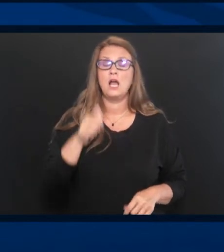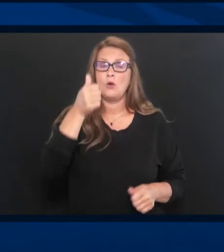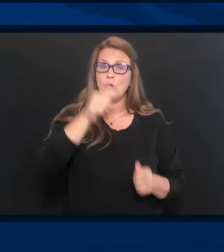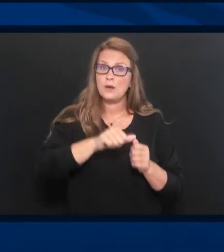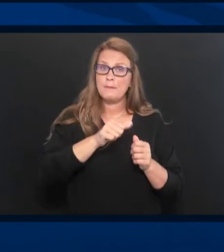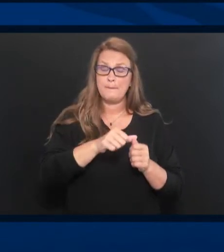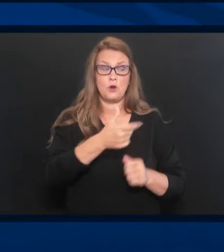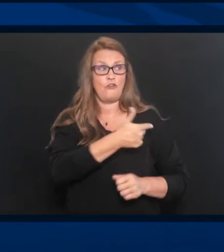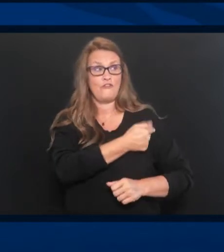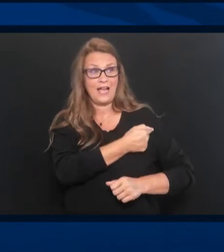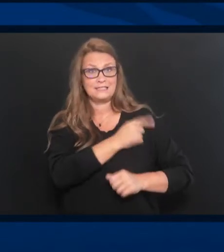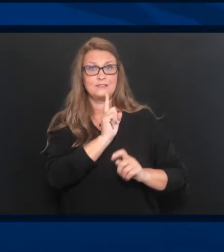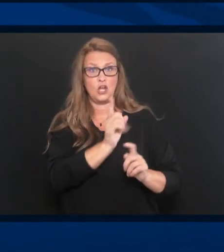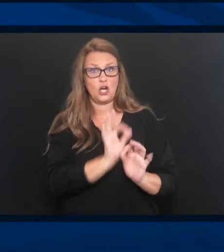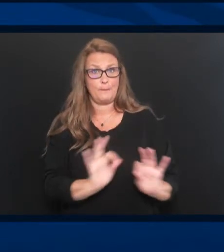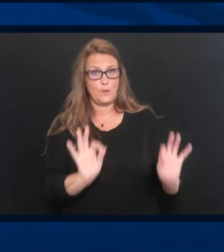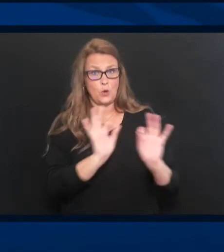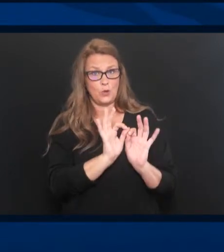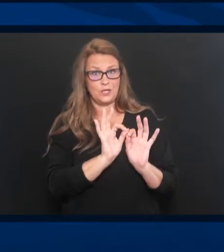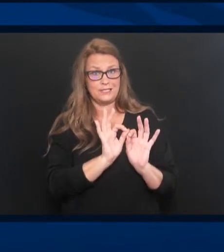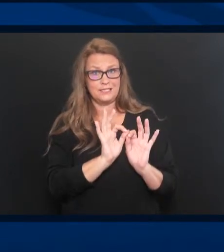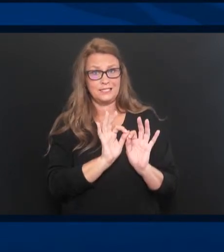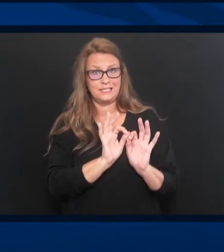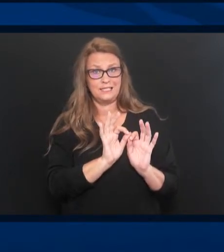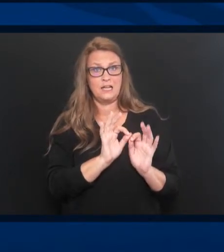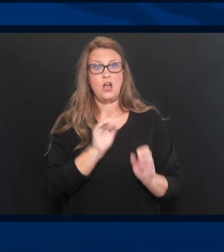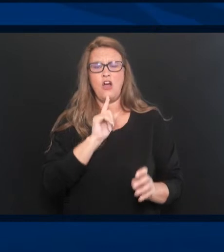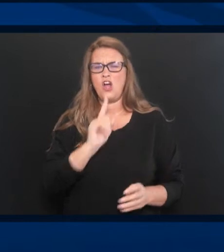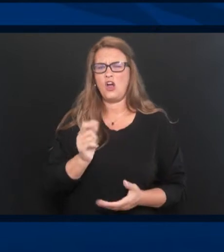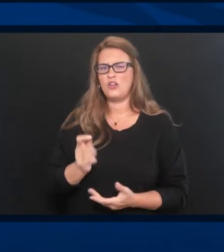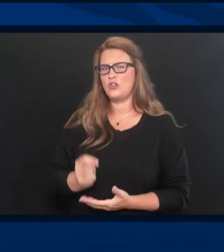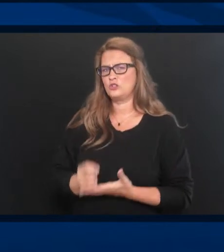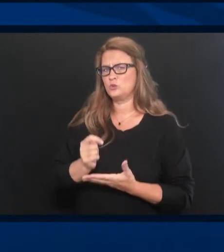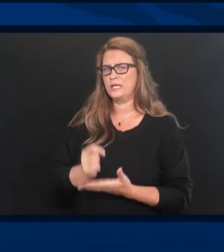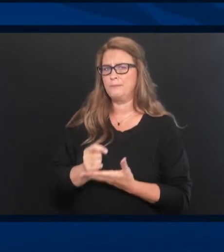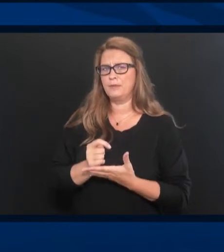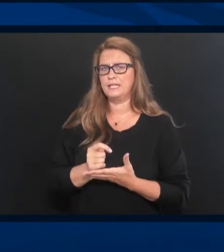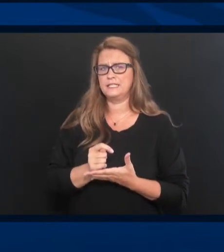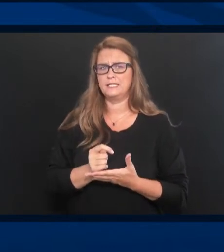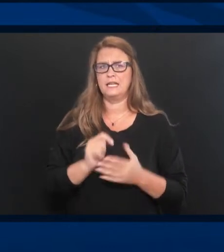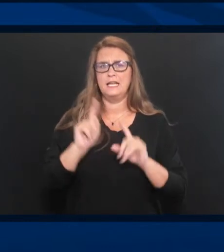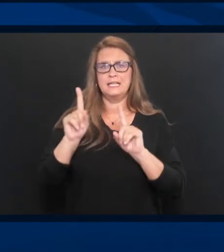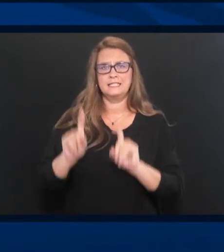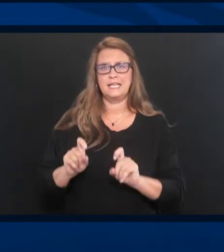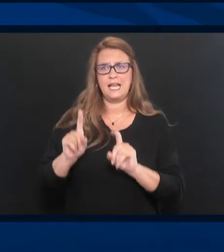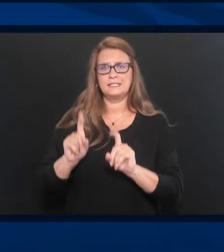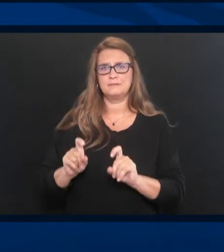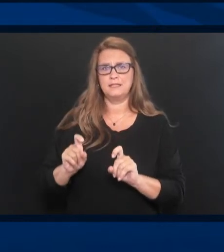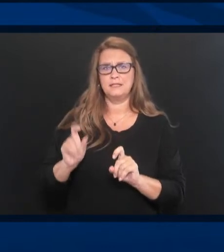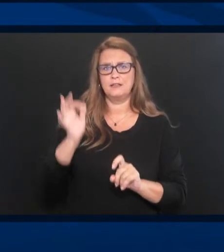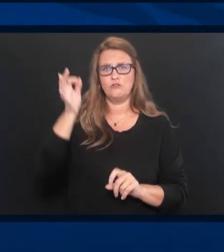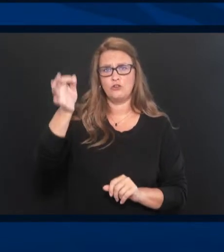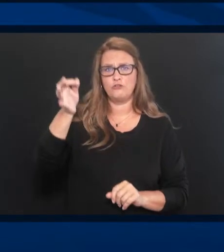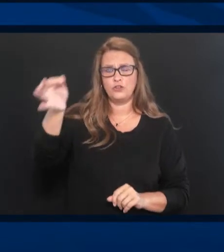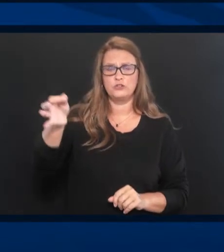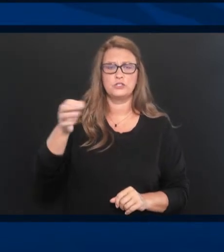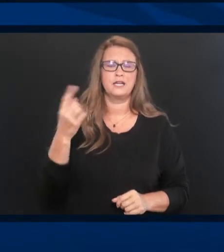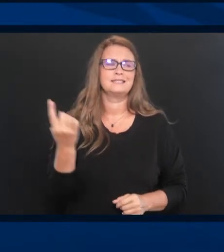of vaccines, are there treatment modalities that are being used, that are being tested for future treatments? Something